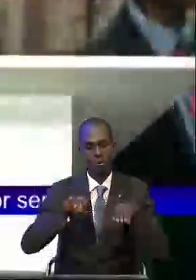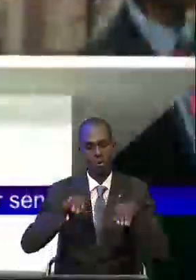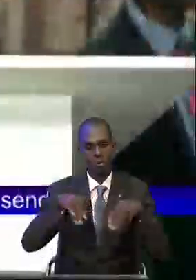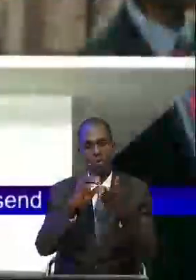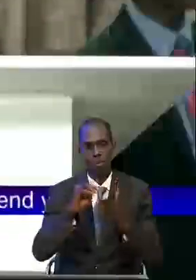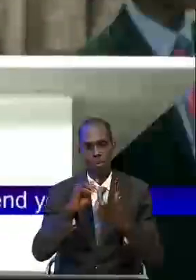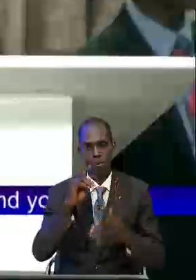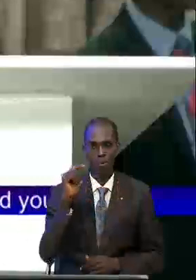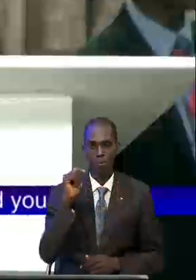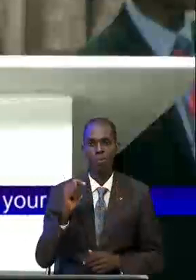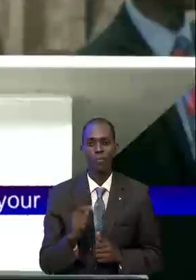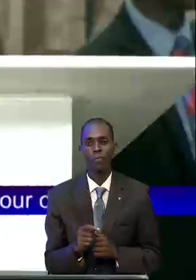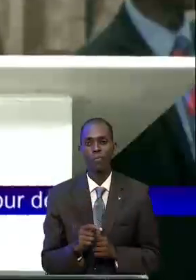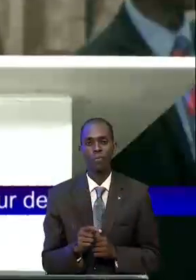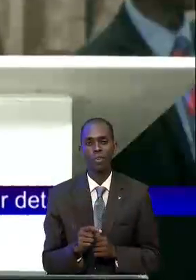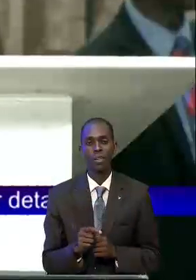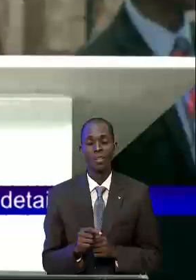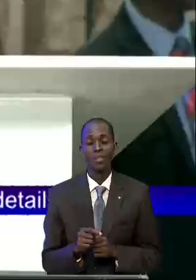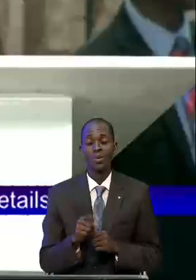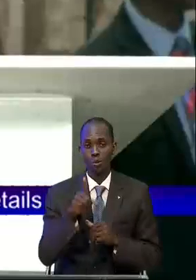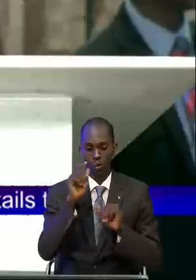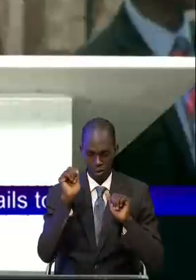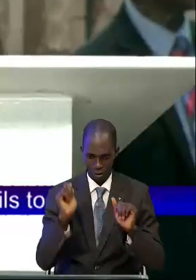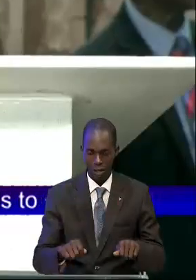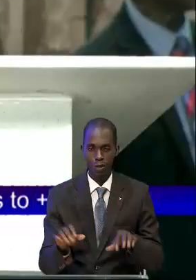without coming out to give your testimony.